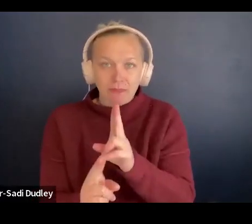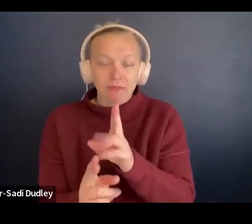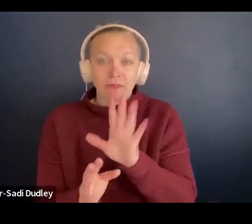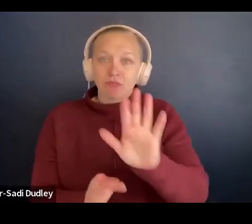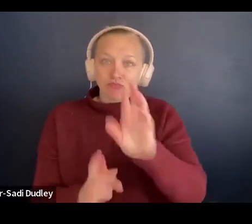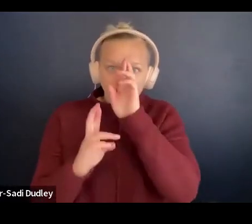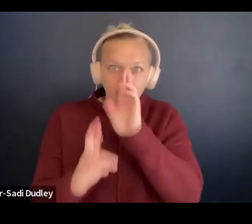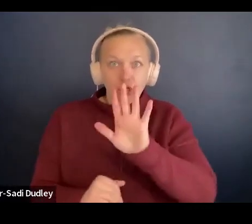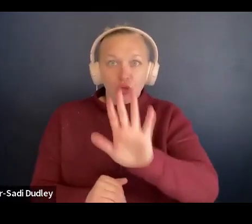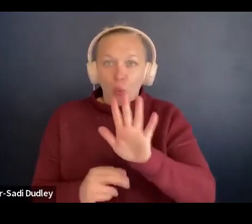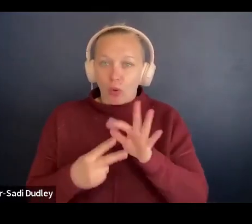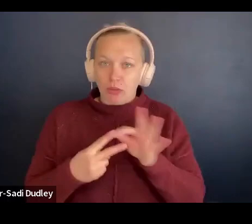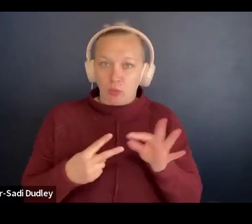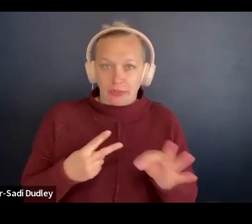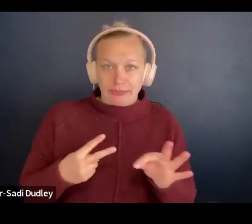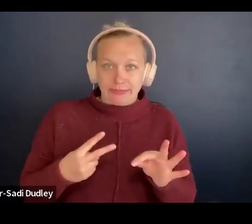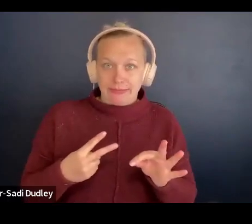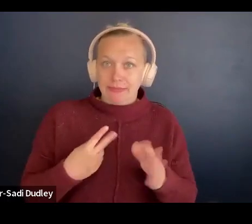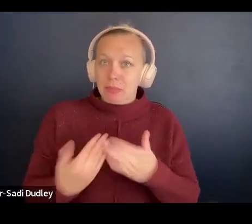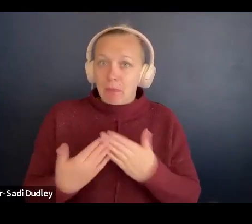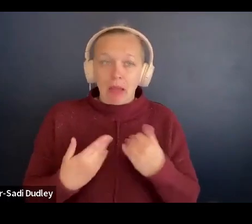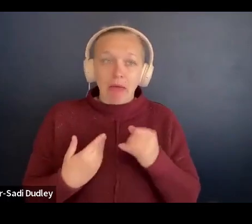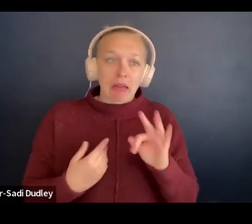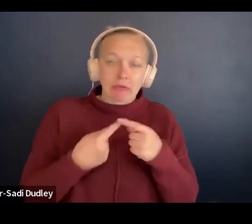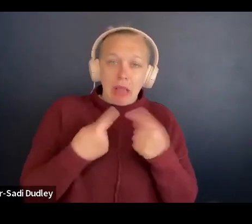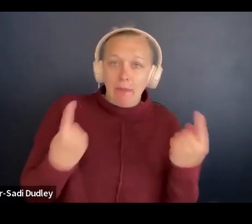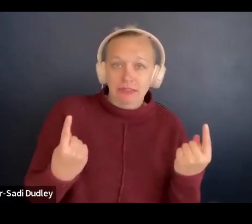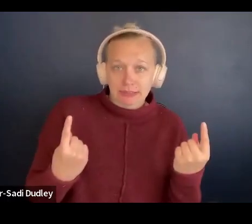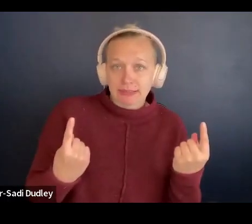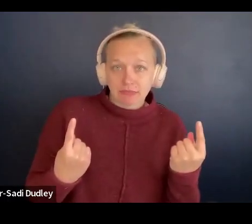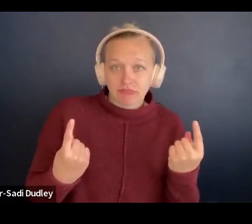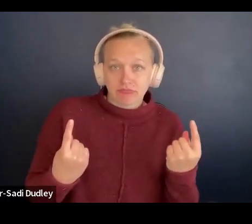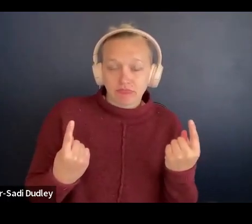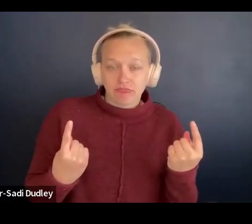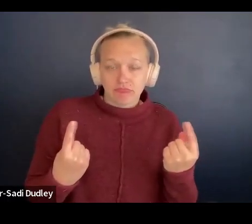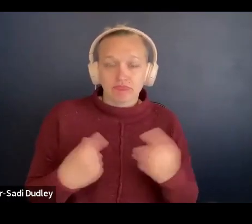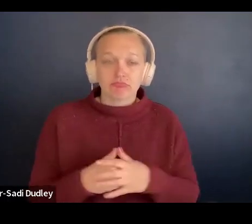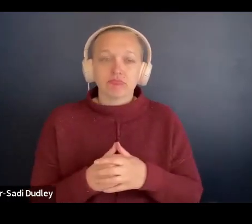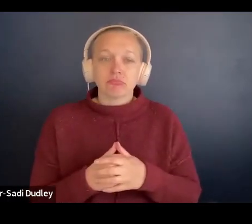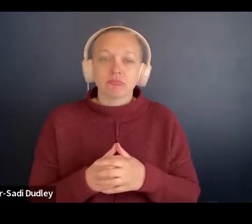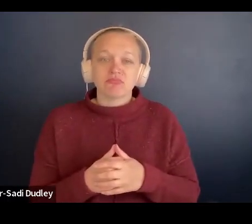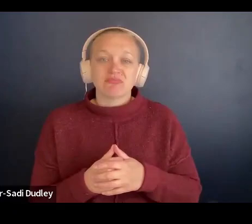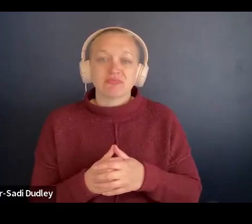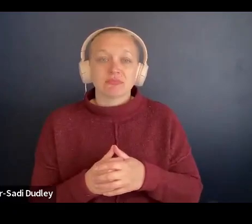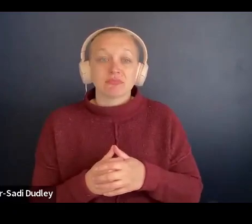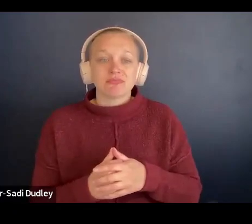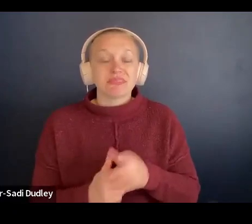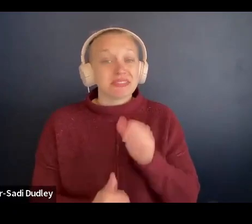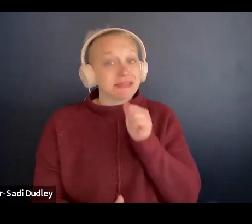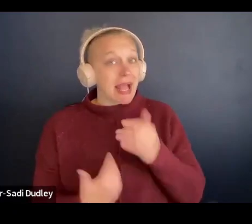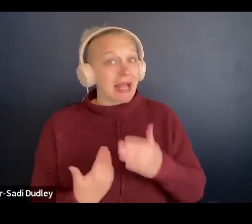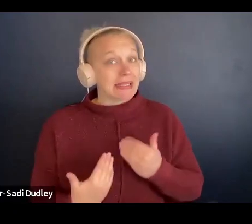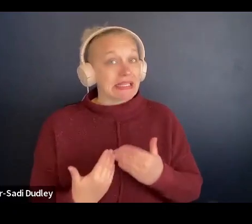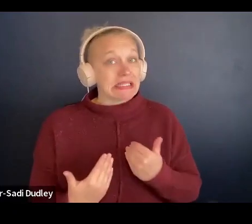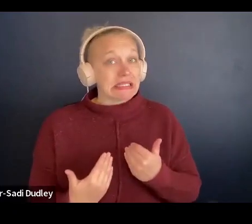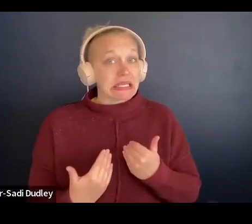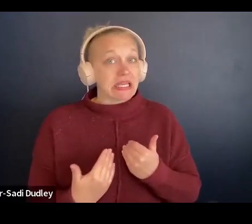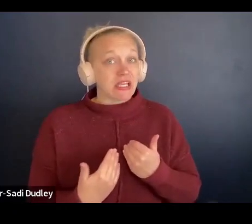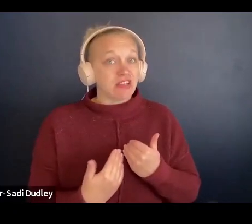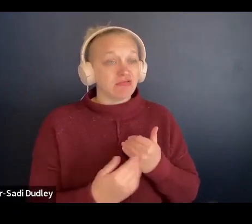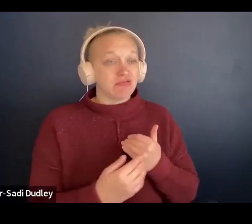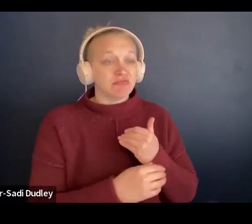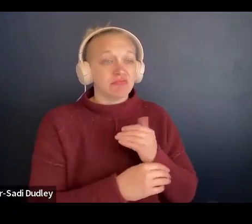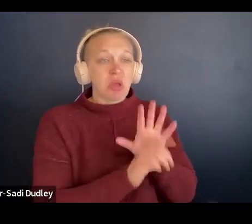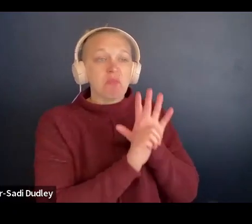own. Is not easily intimidated by family members, friends, or healthcare